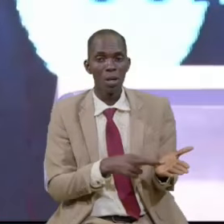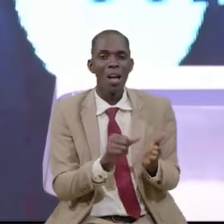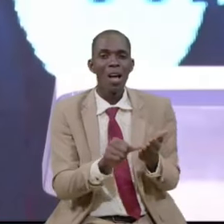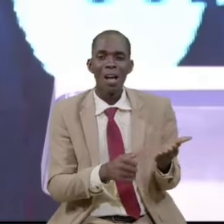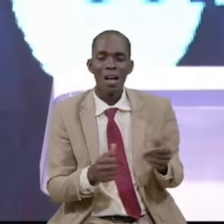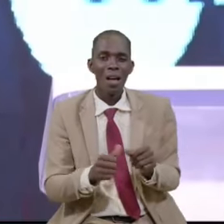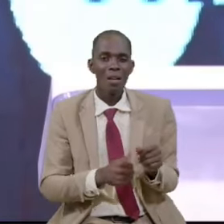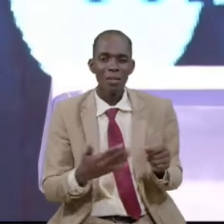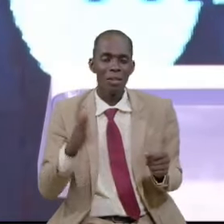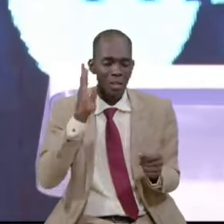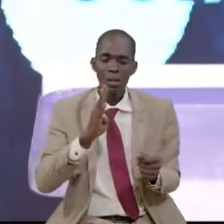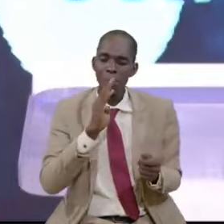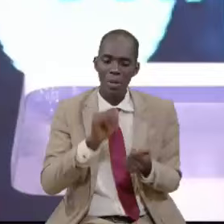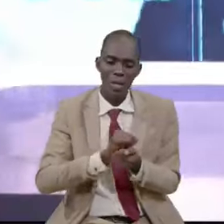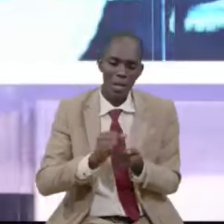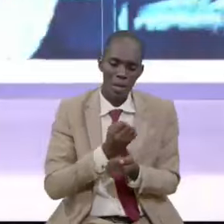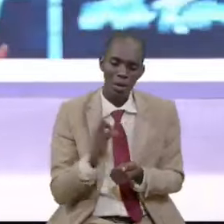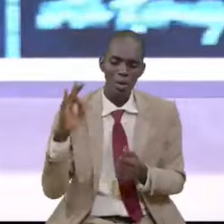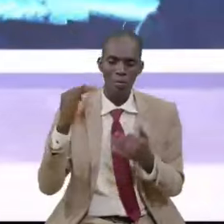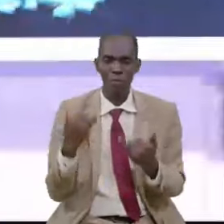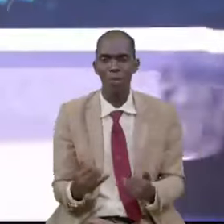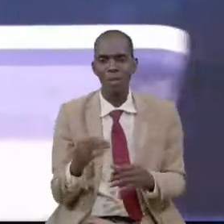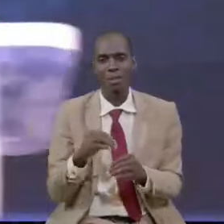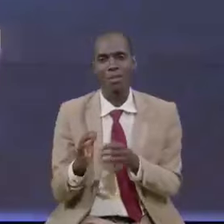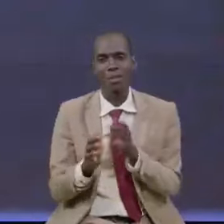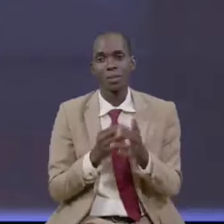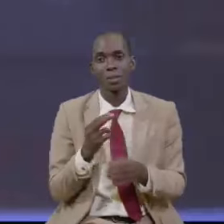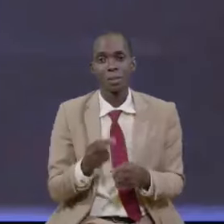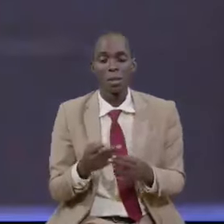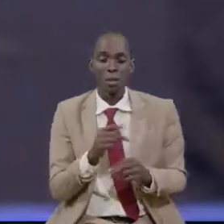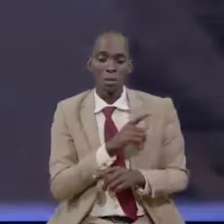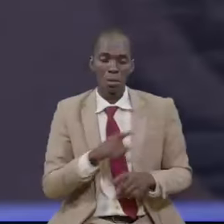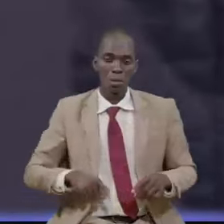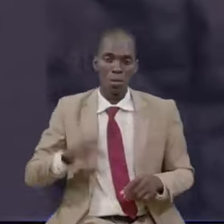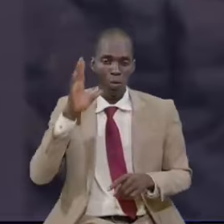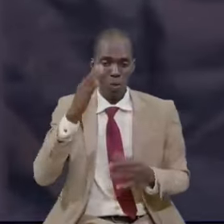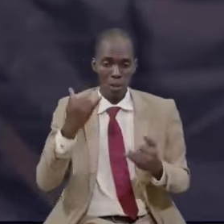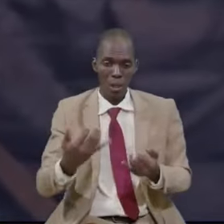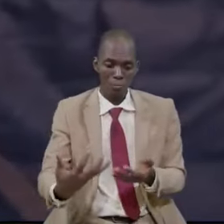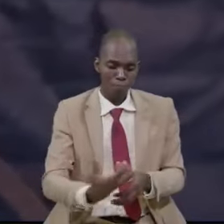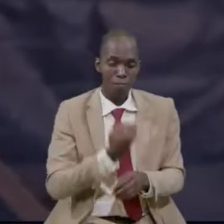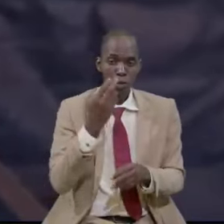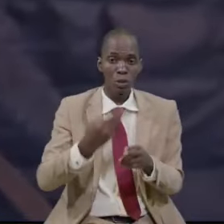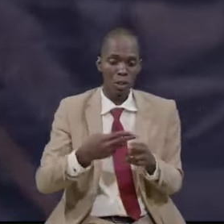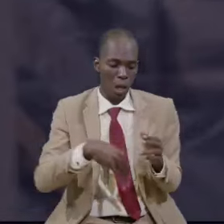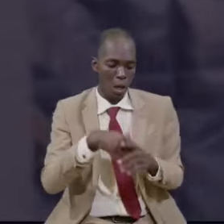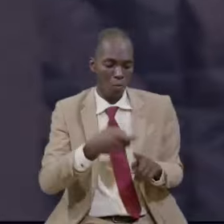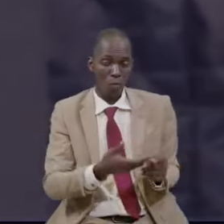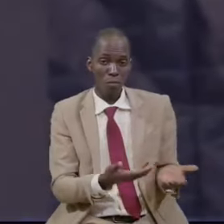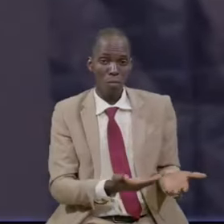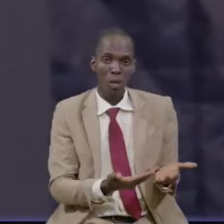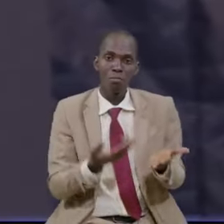away now. And the Lord is going to take your name and put your name in the book of